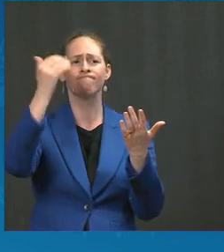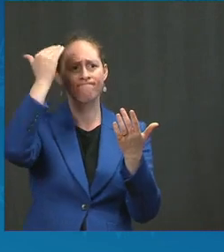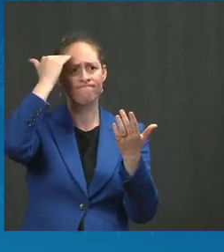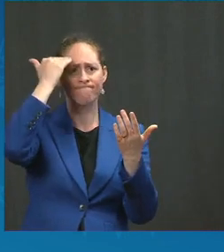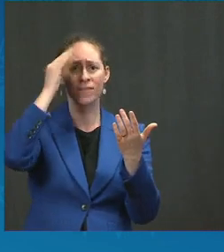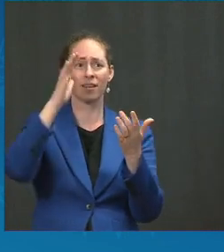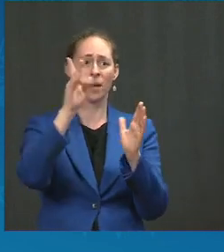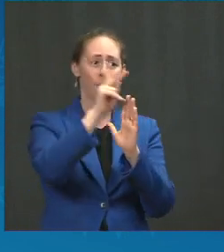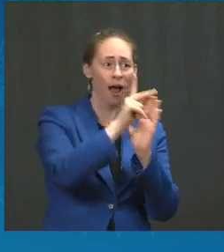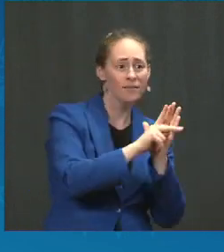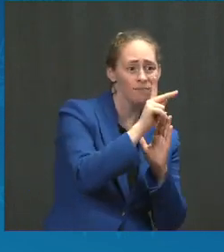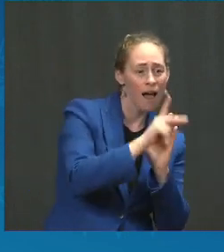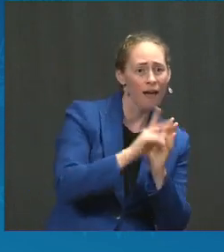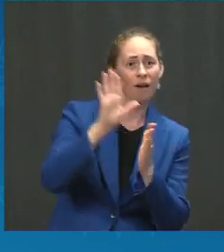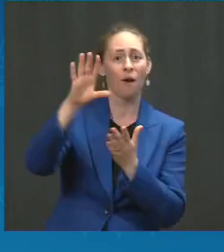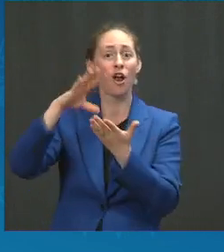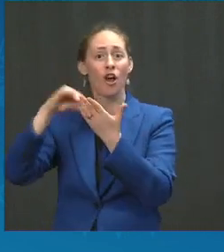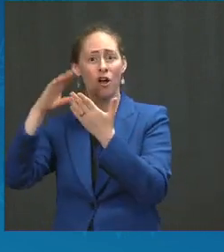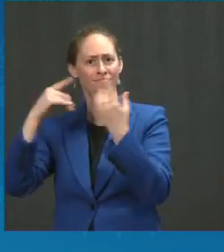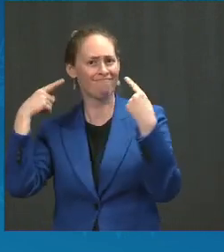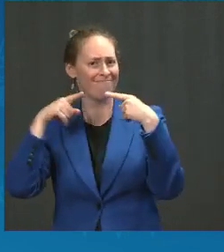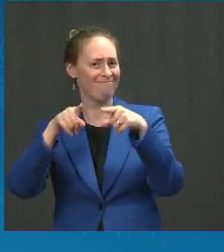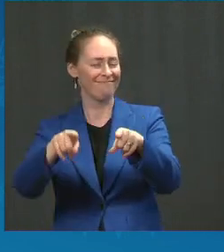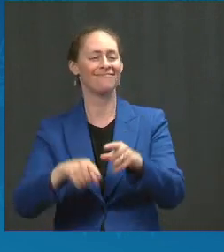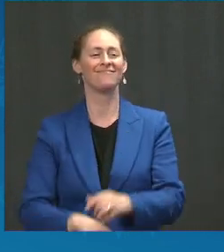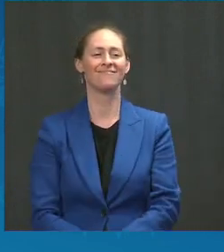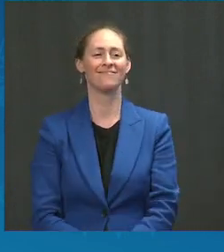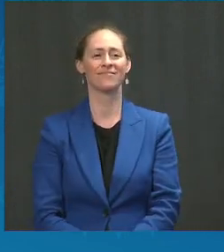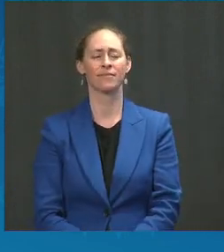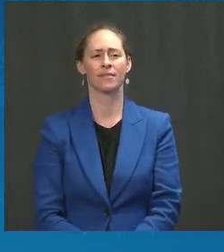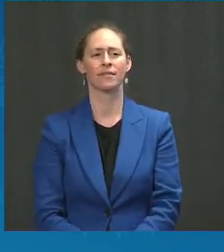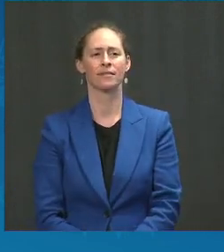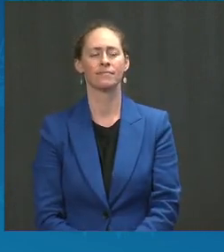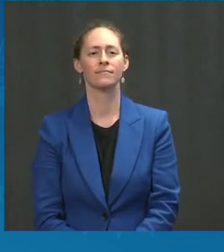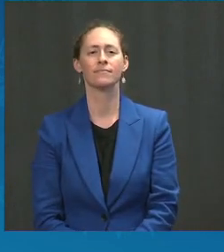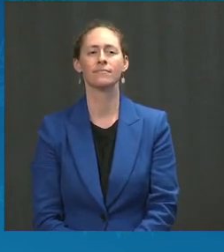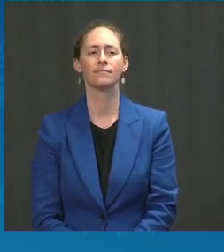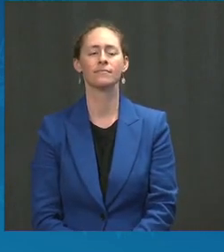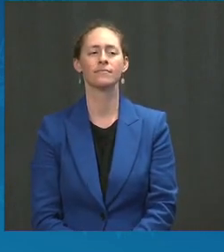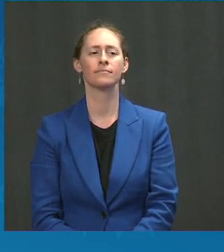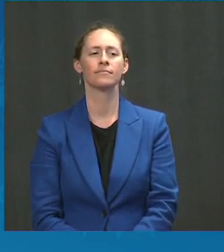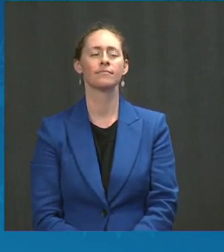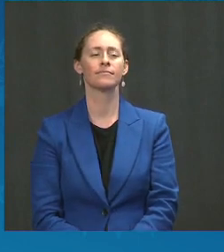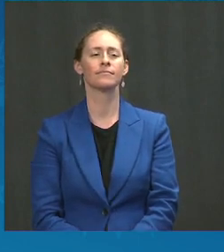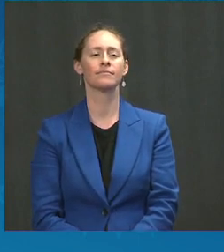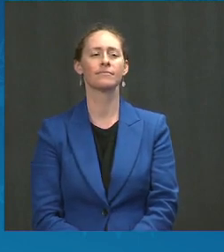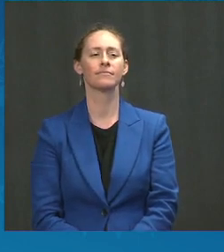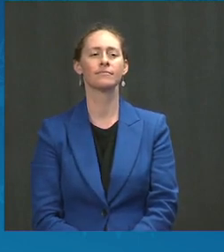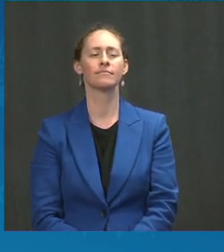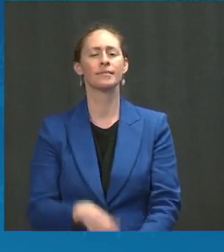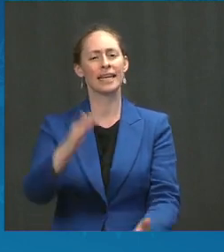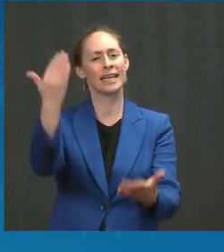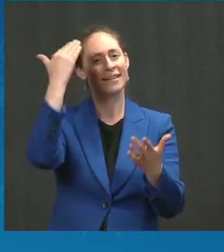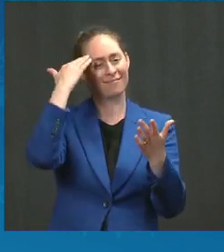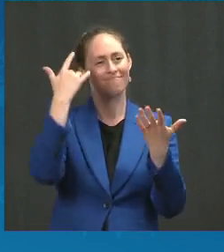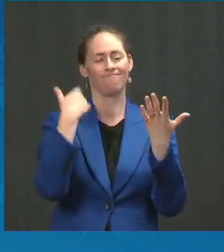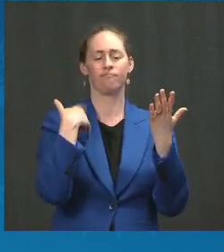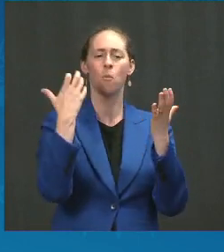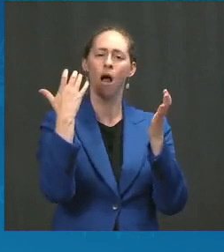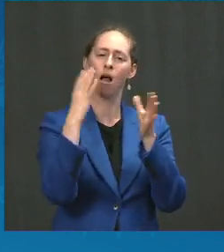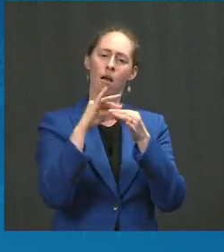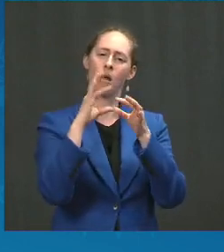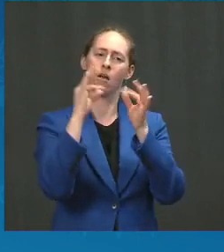But, here's how I see it. And I hope that this is something that I can say over and over again to as many people